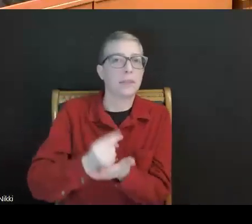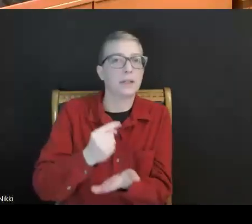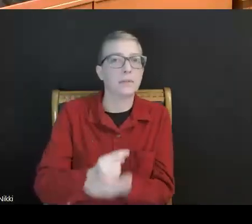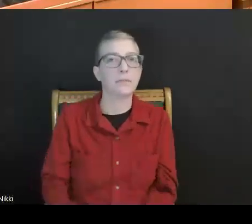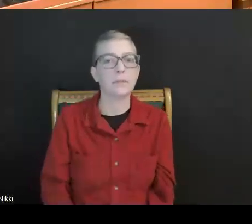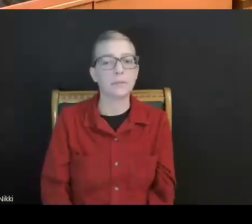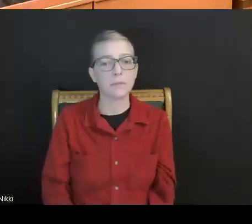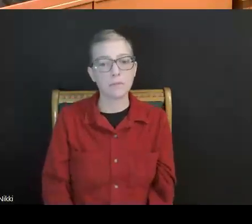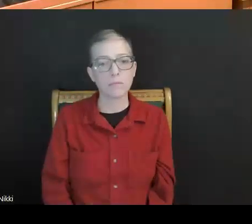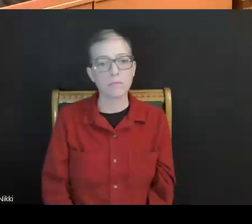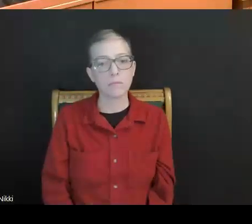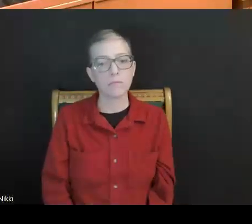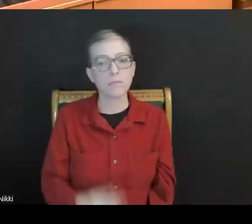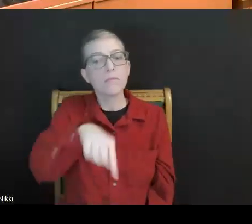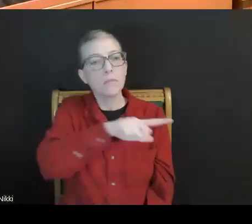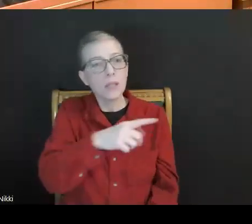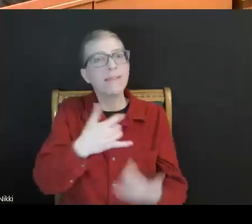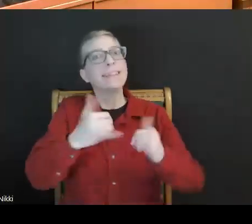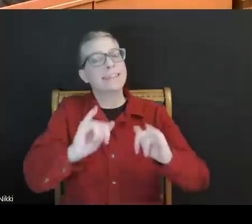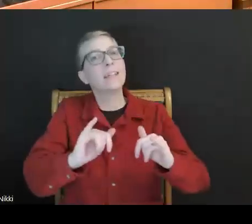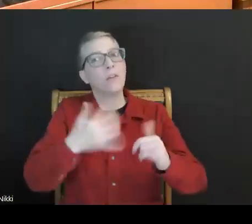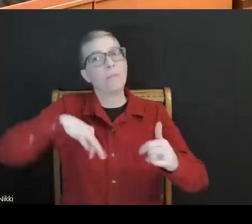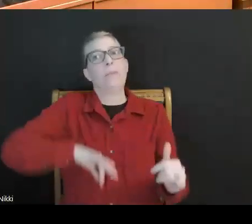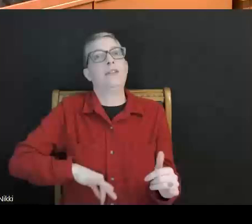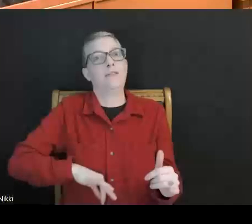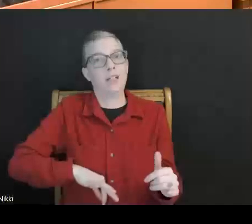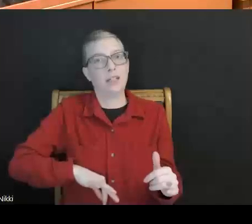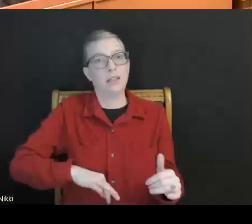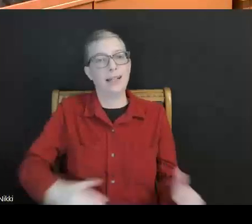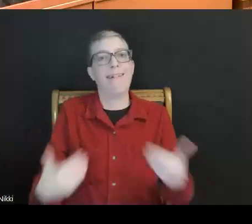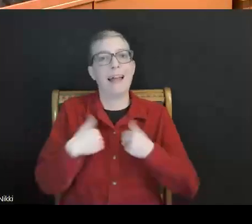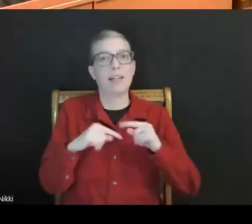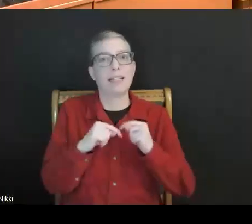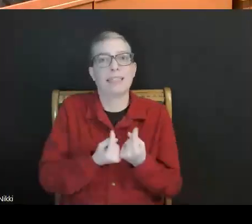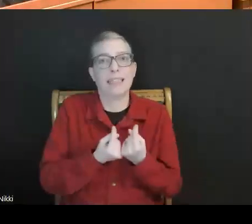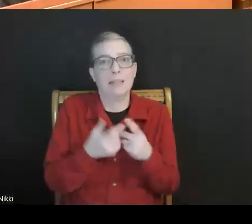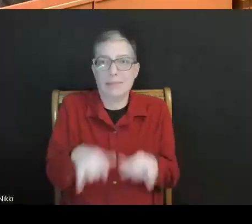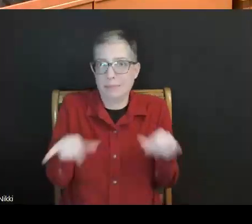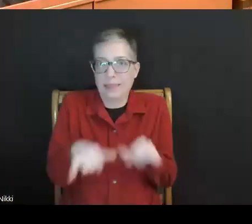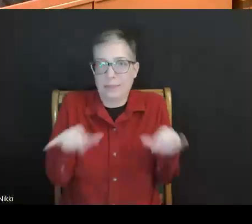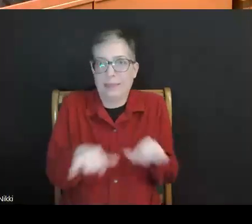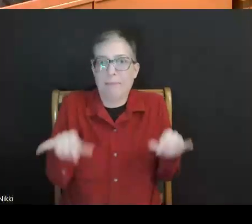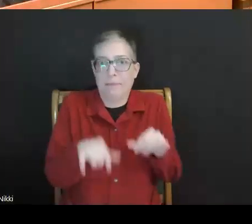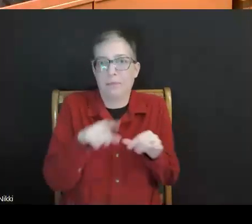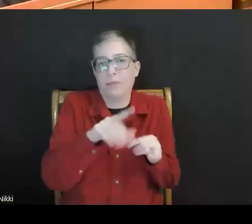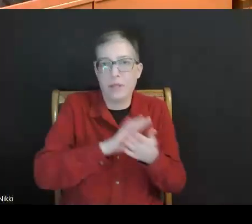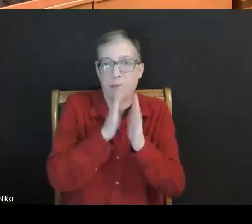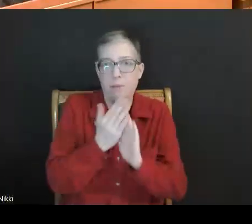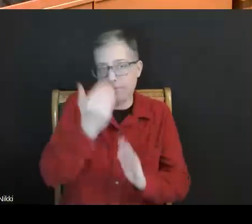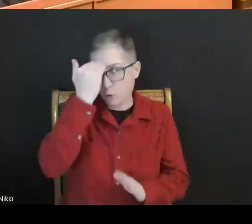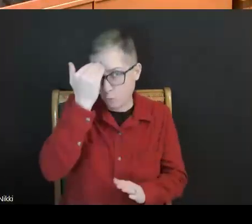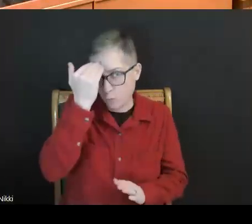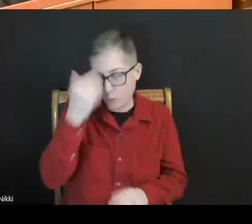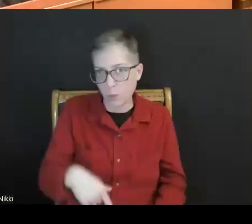benefit from having this consistent team that they can get to know even through the initial appointments that